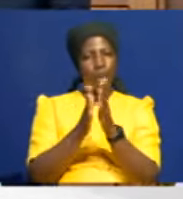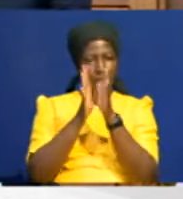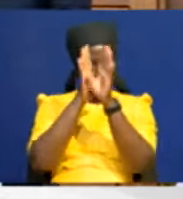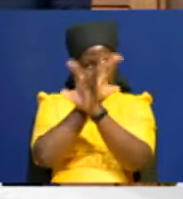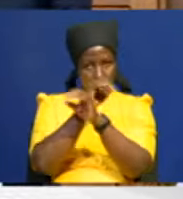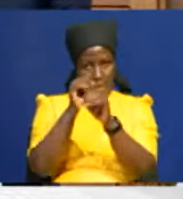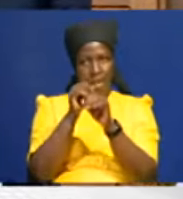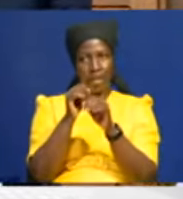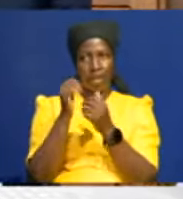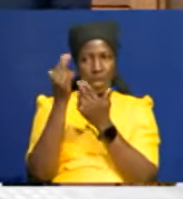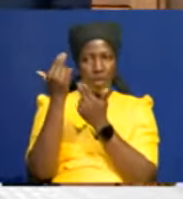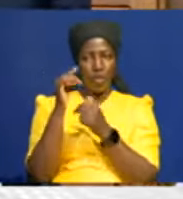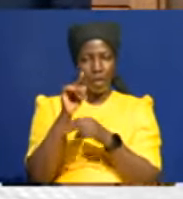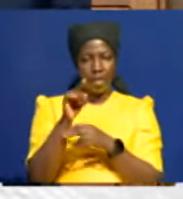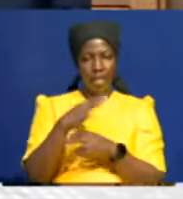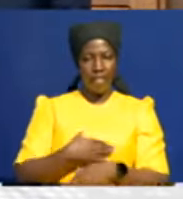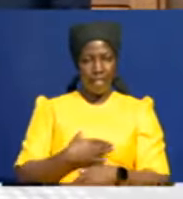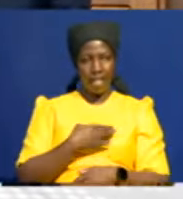that this visit,